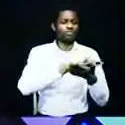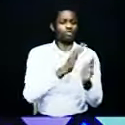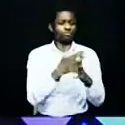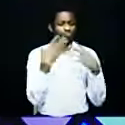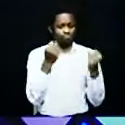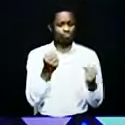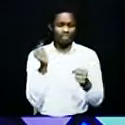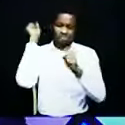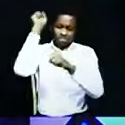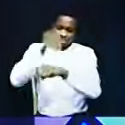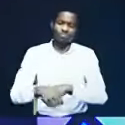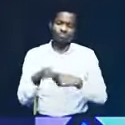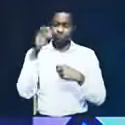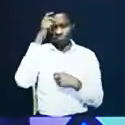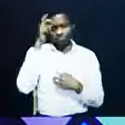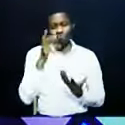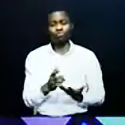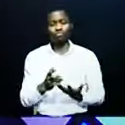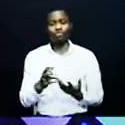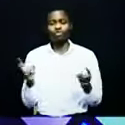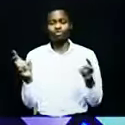So brothers, what we have said today,